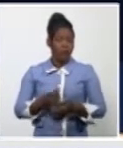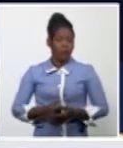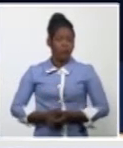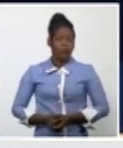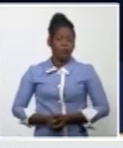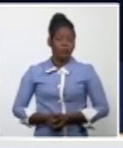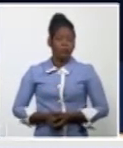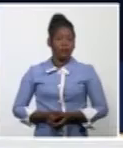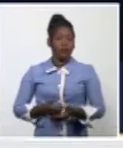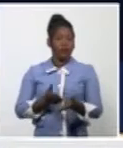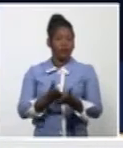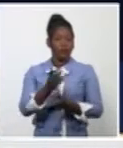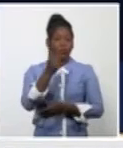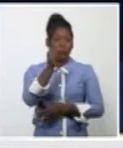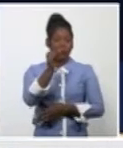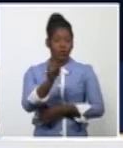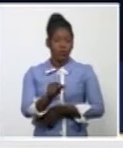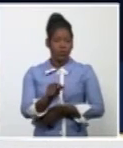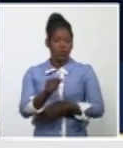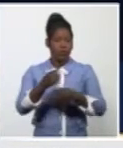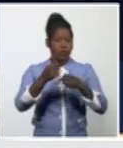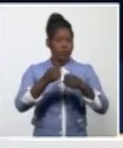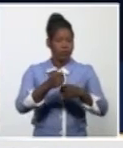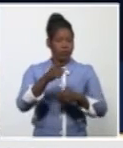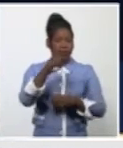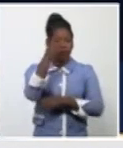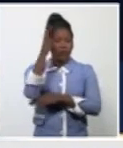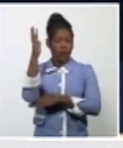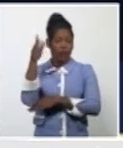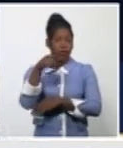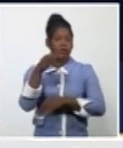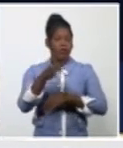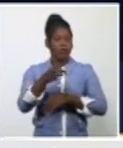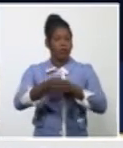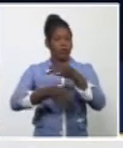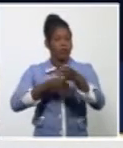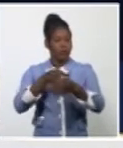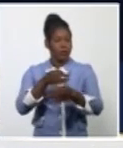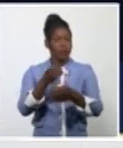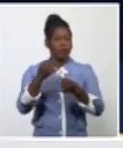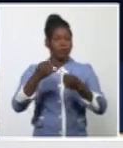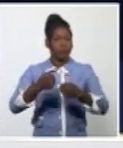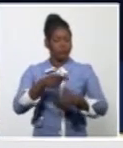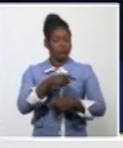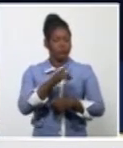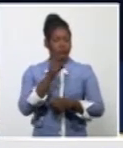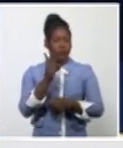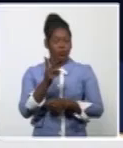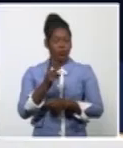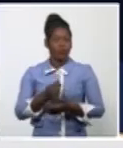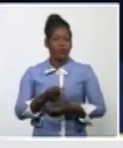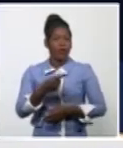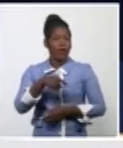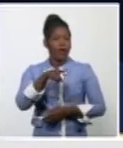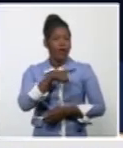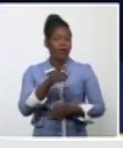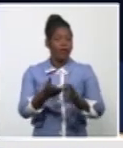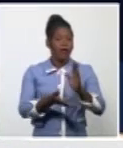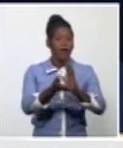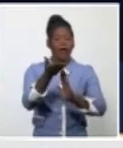We have the 2 evacuees that we always mention, and yesterday